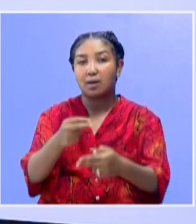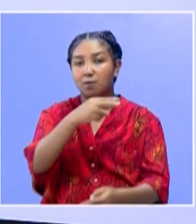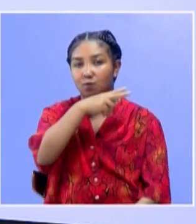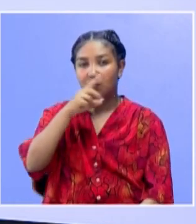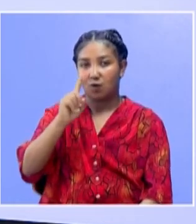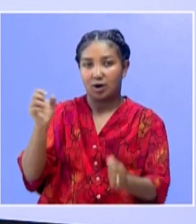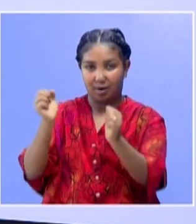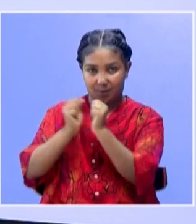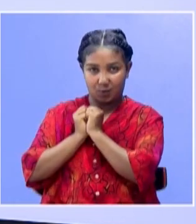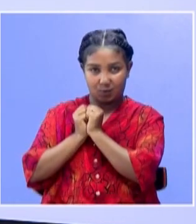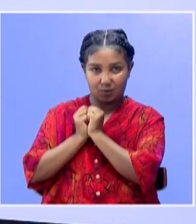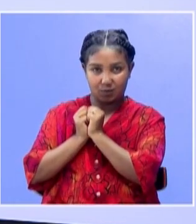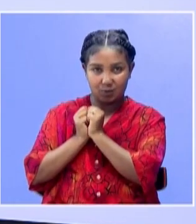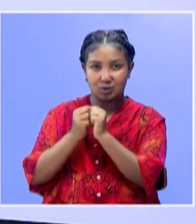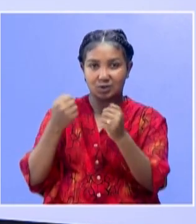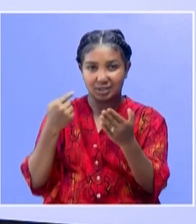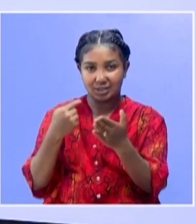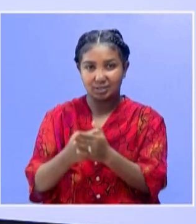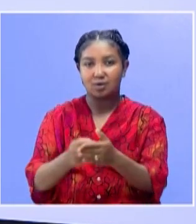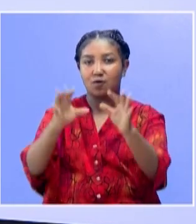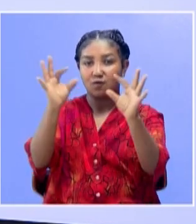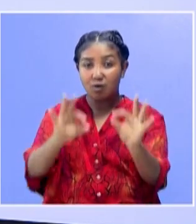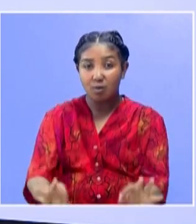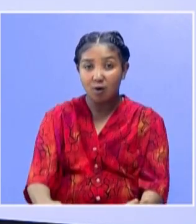1. This is the